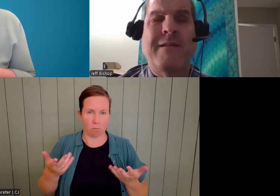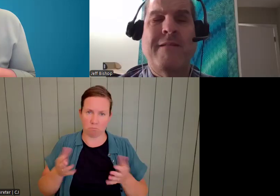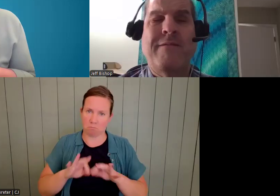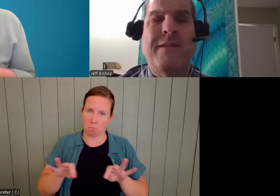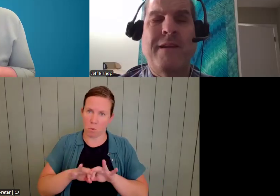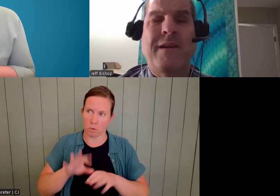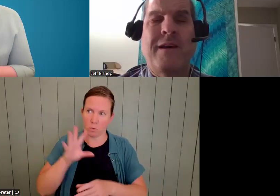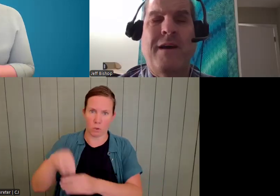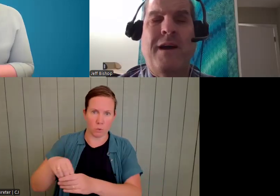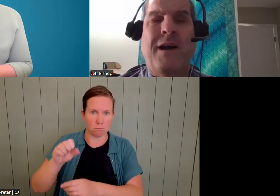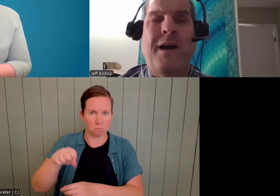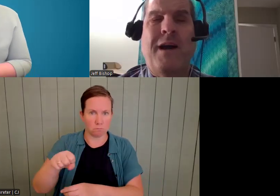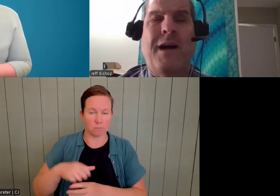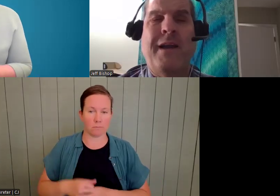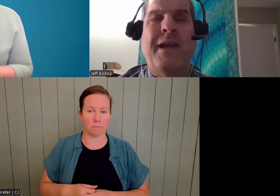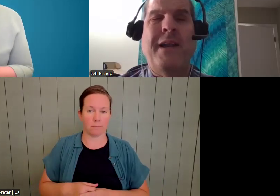Okay,